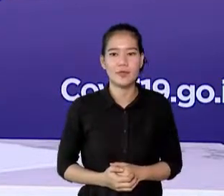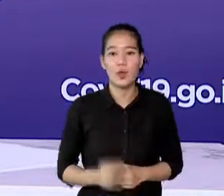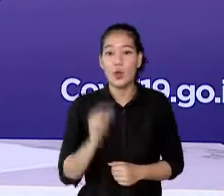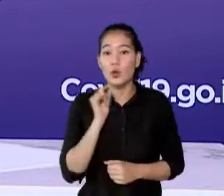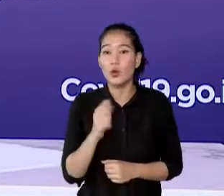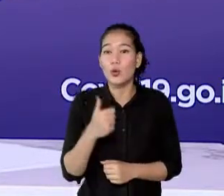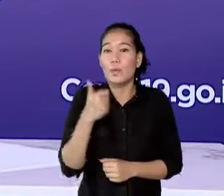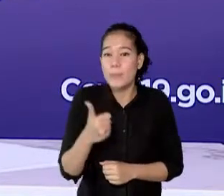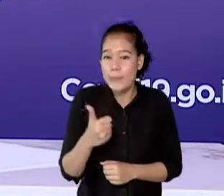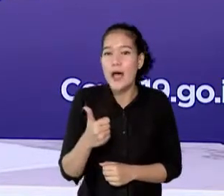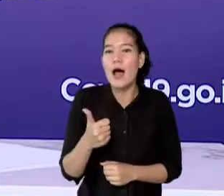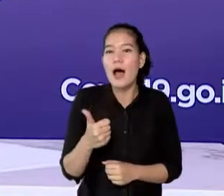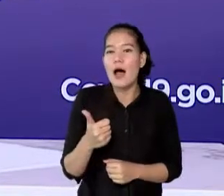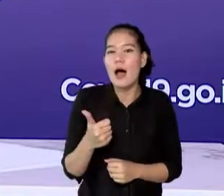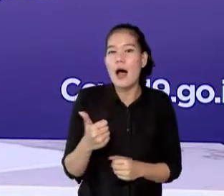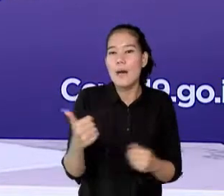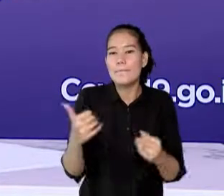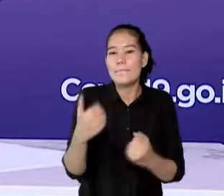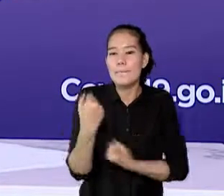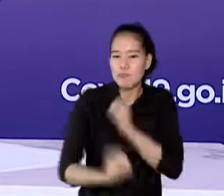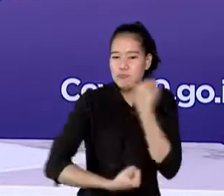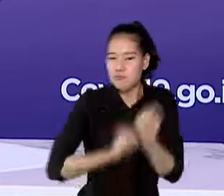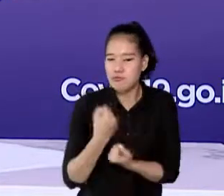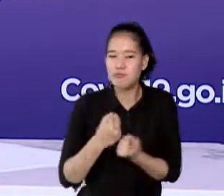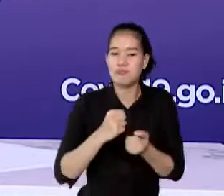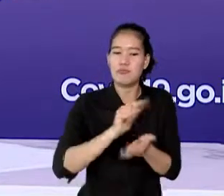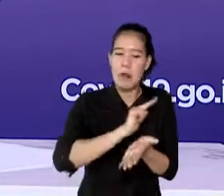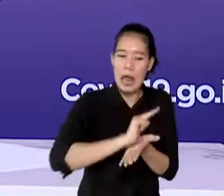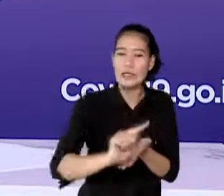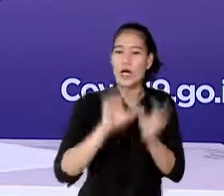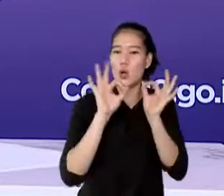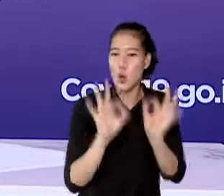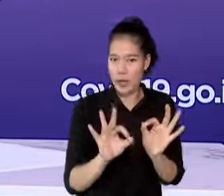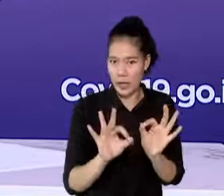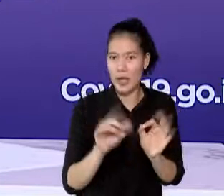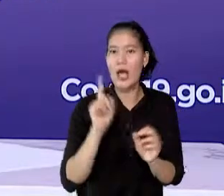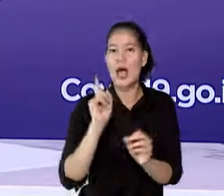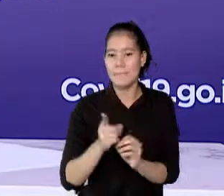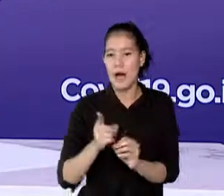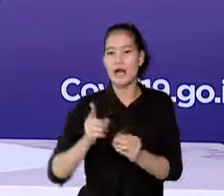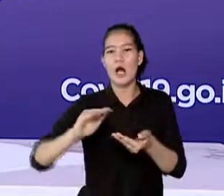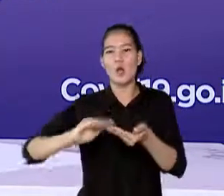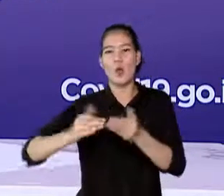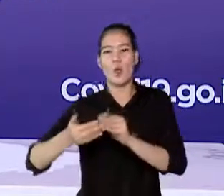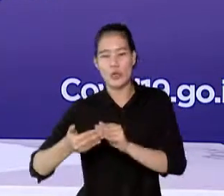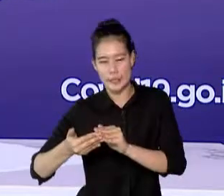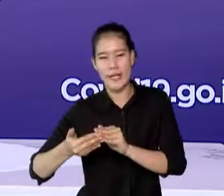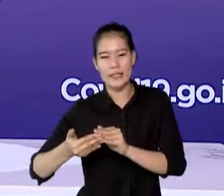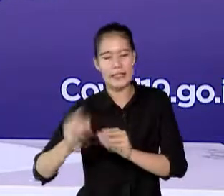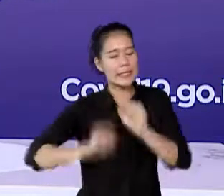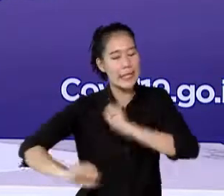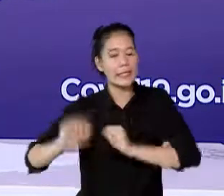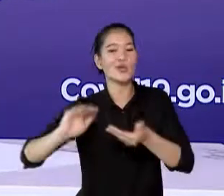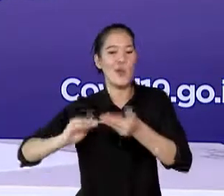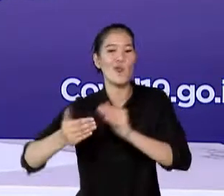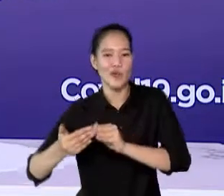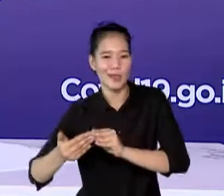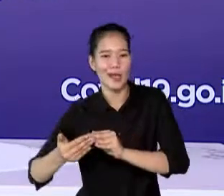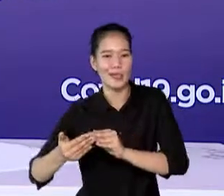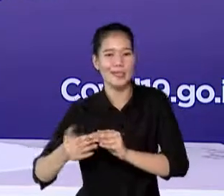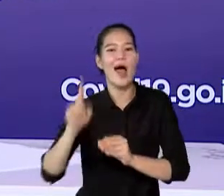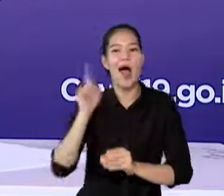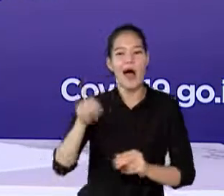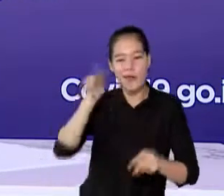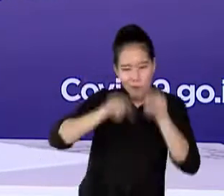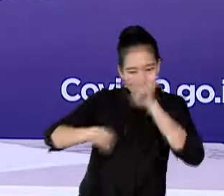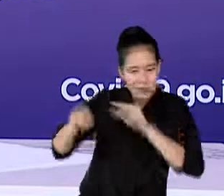able to ensure anticipatory efforts run well, community activities need to be controlled holistically through the